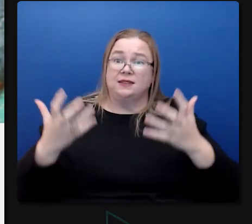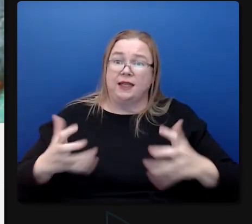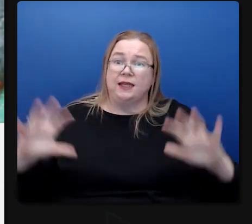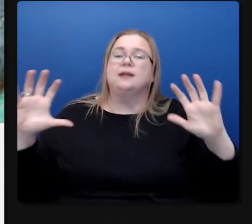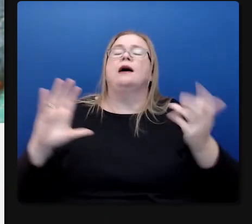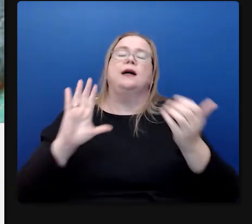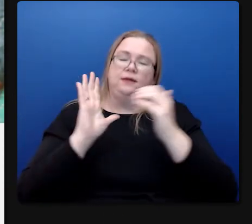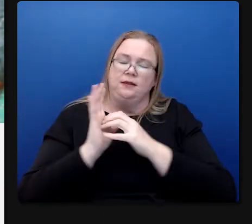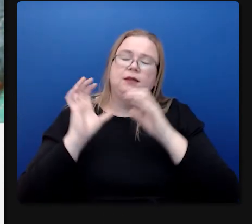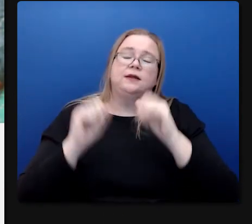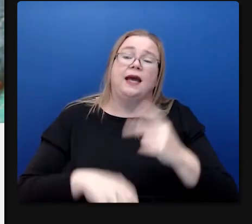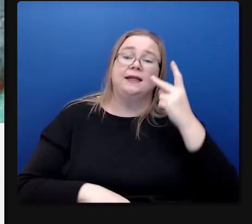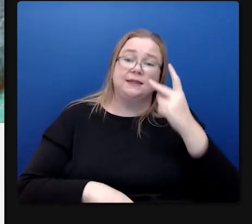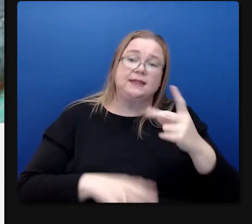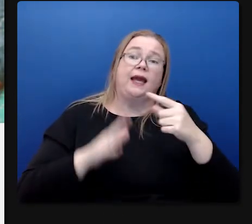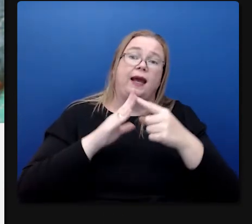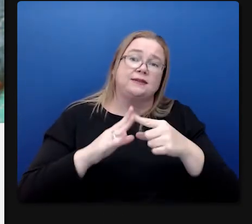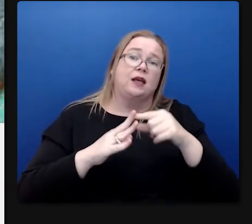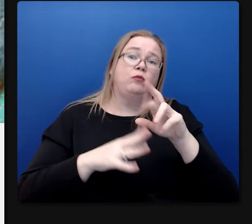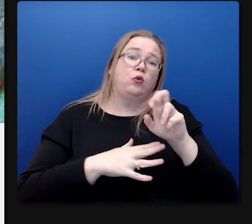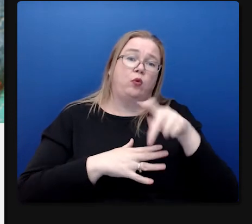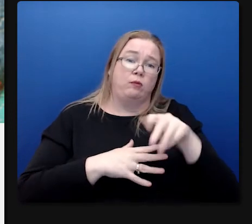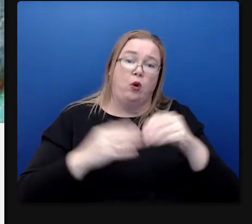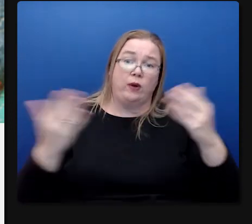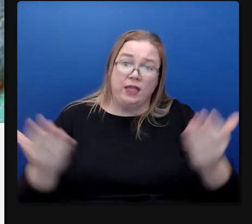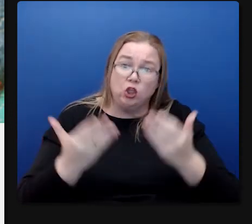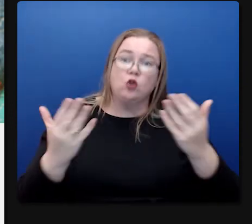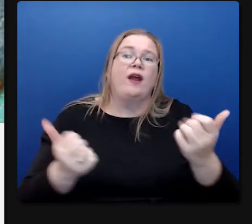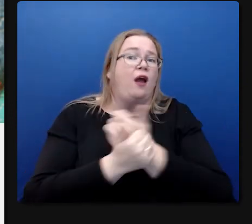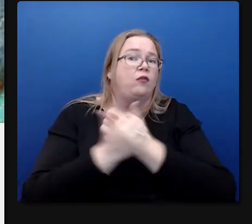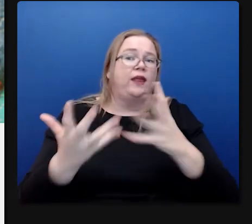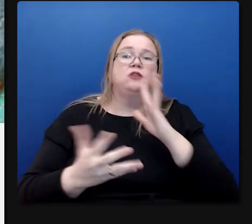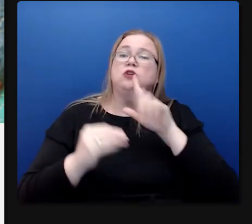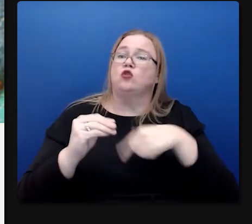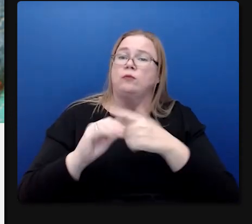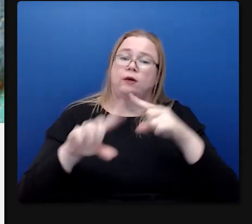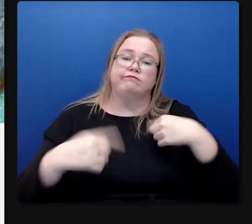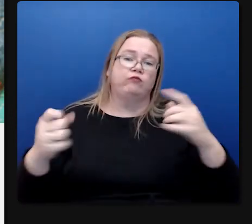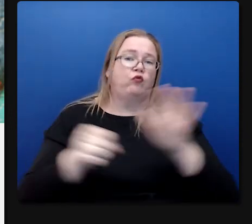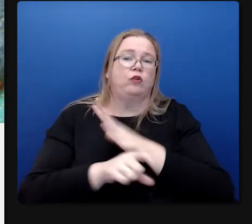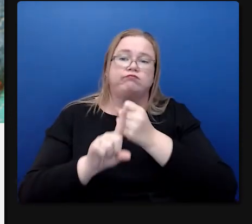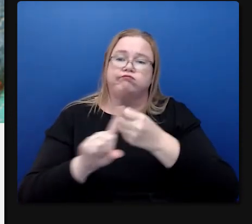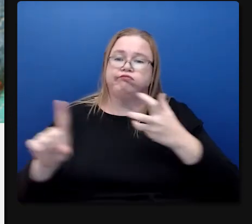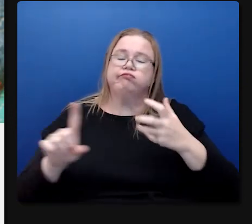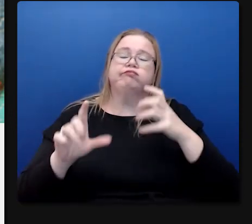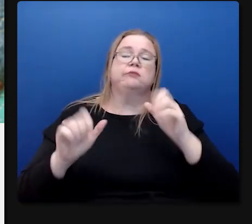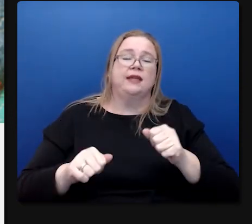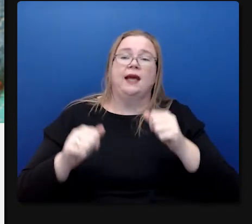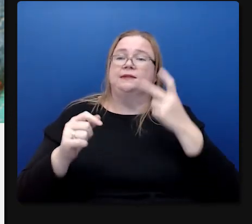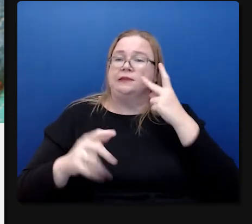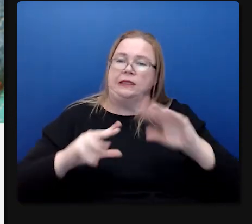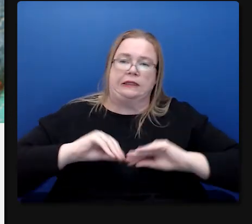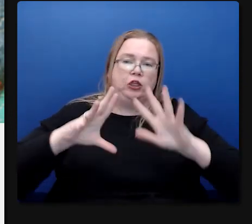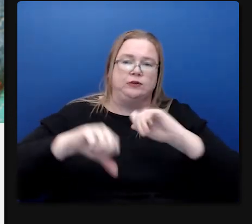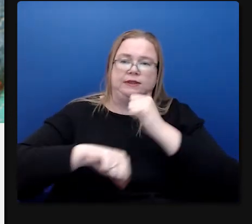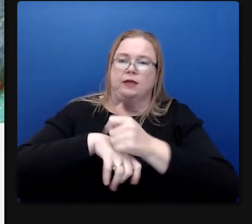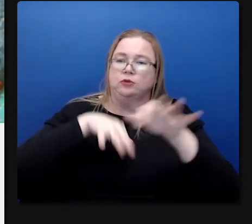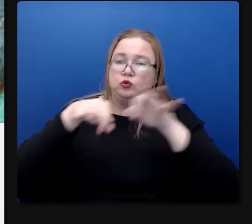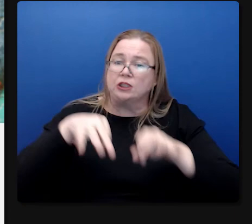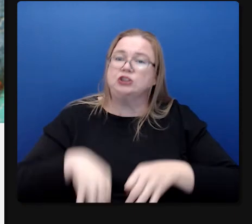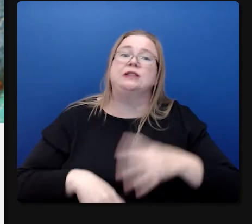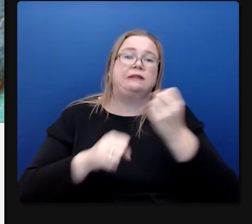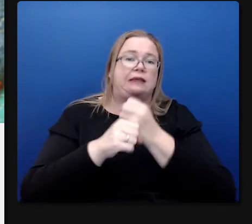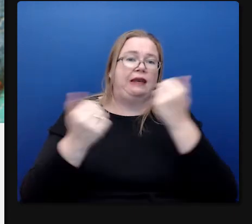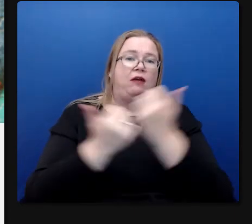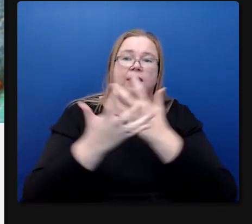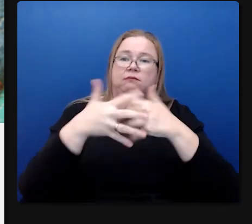it. Again, you can check out the example repo here. It has everything I talked about in full detail. You can fork it. There are clear setup instructions. You